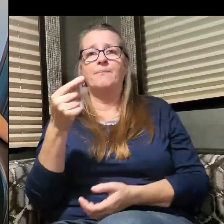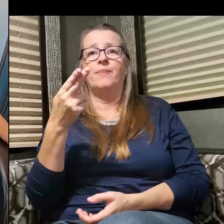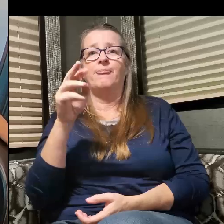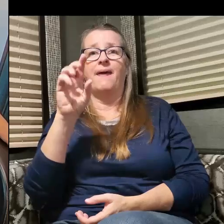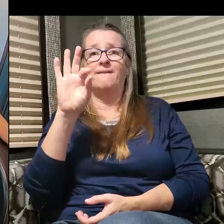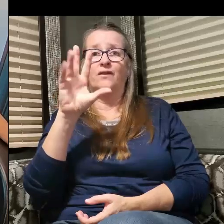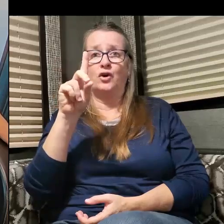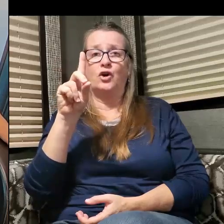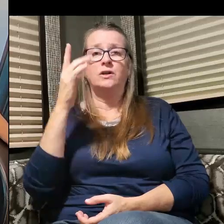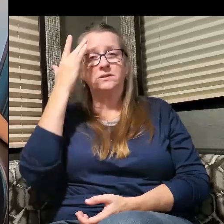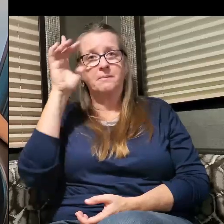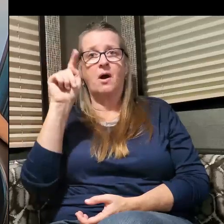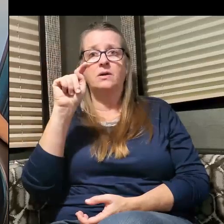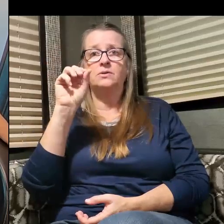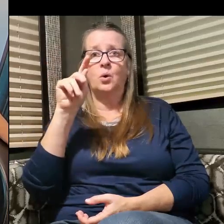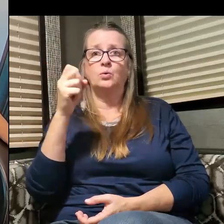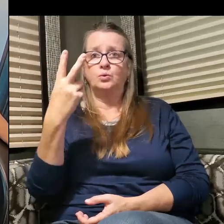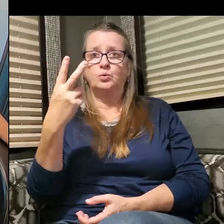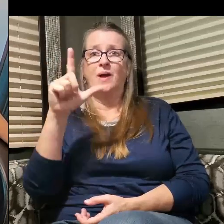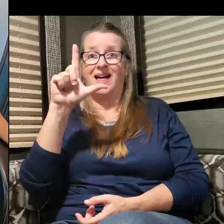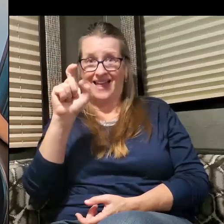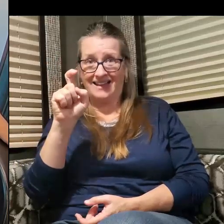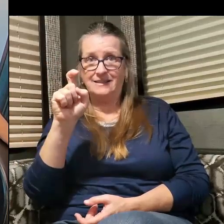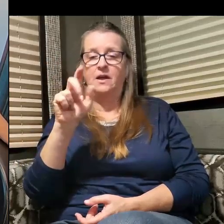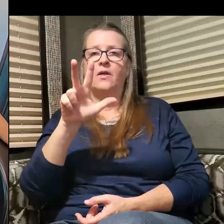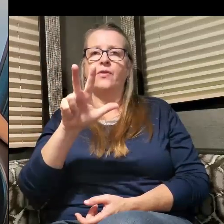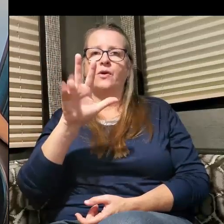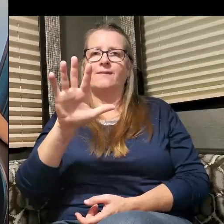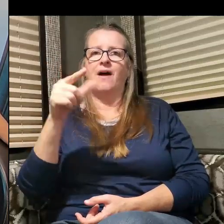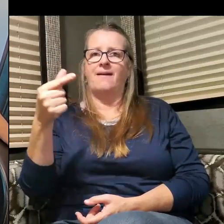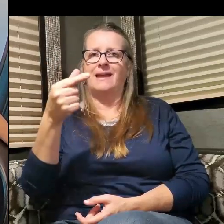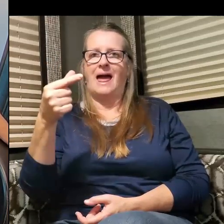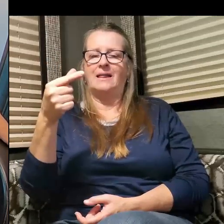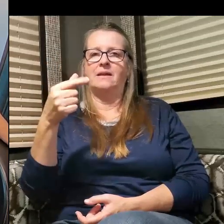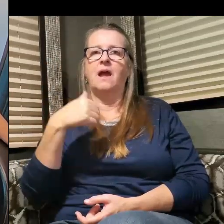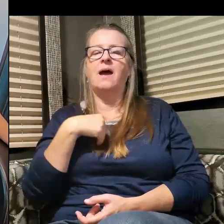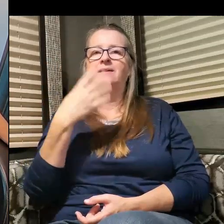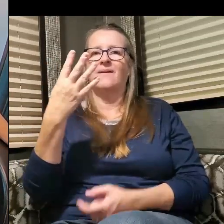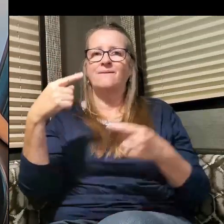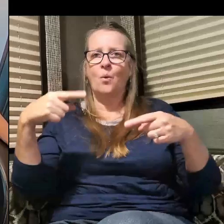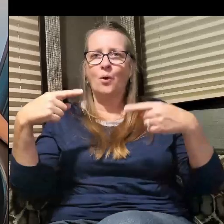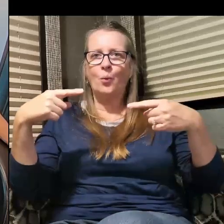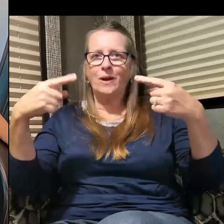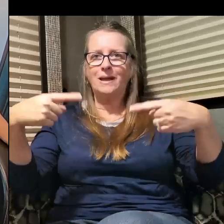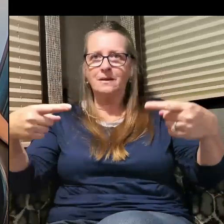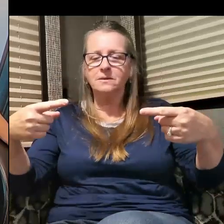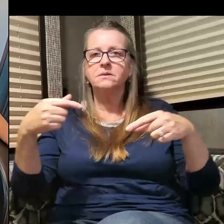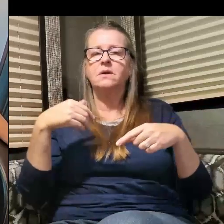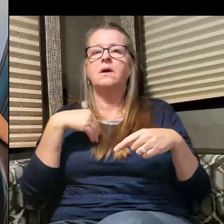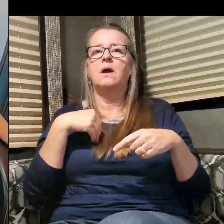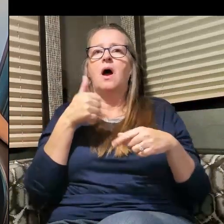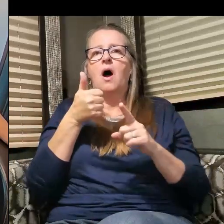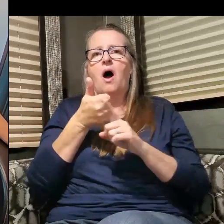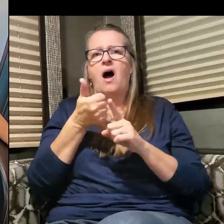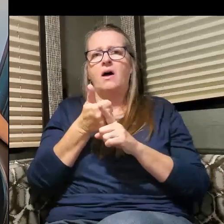the Thetford Smart Tote 2 LX is 35 gallon. It has 4 wheels. They have